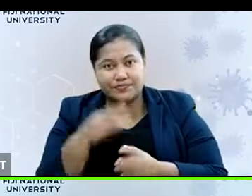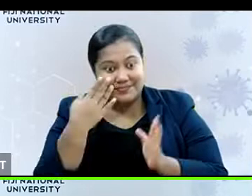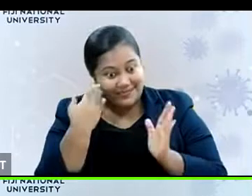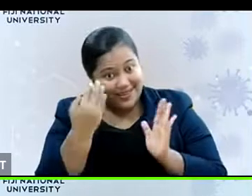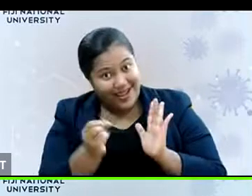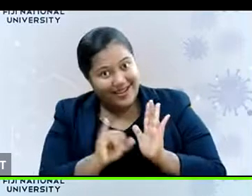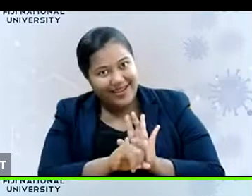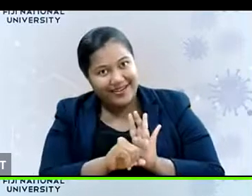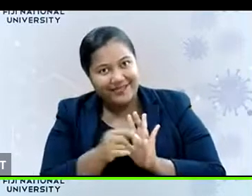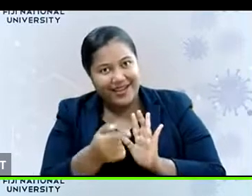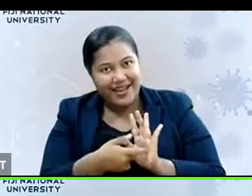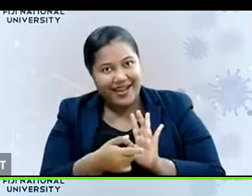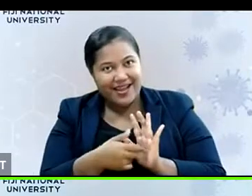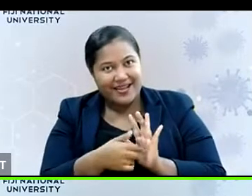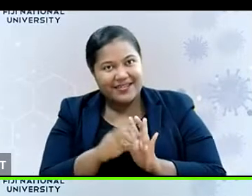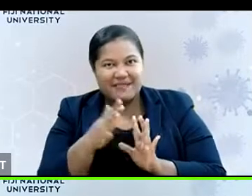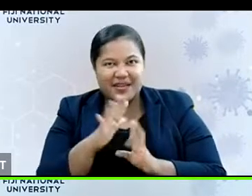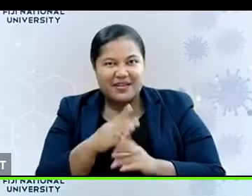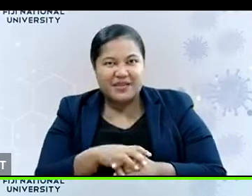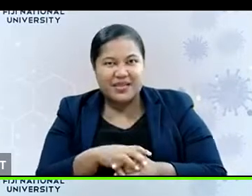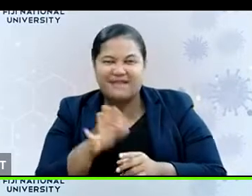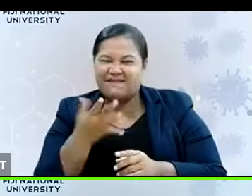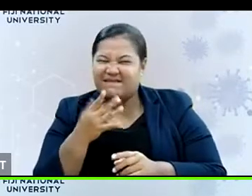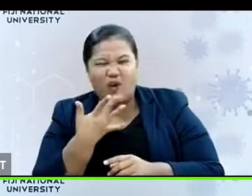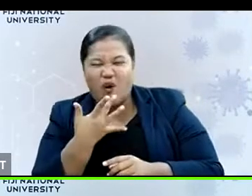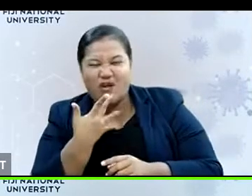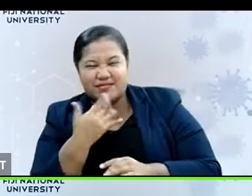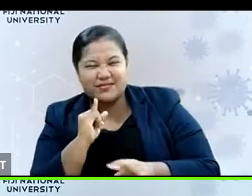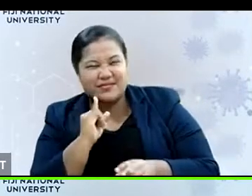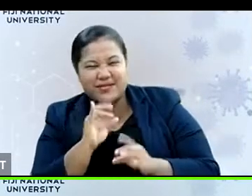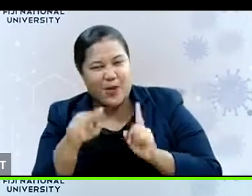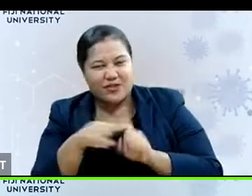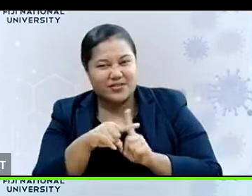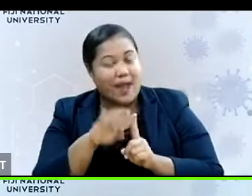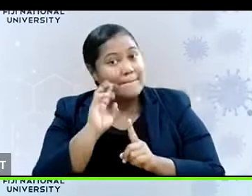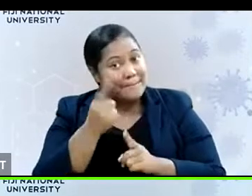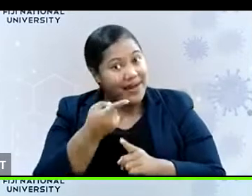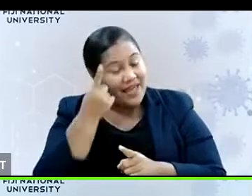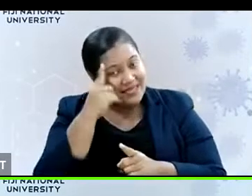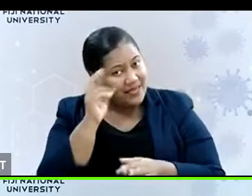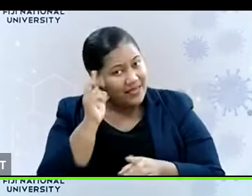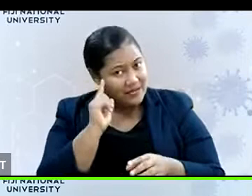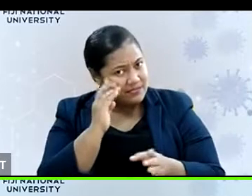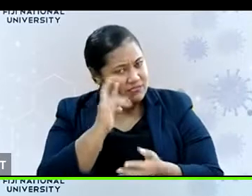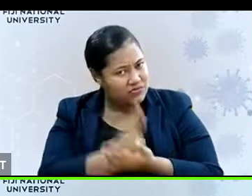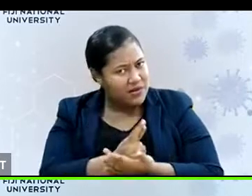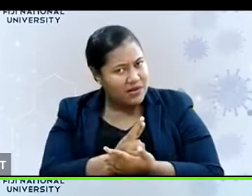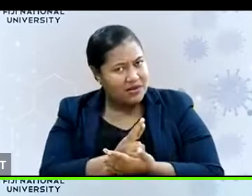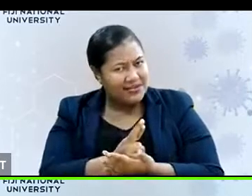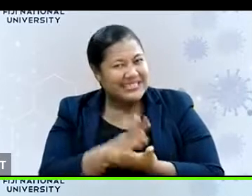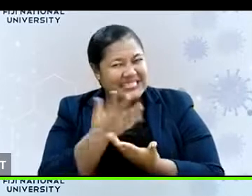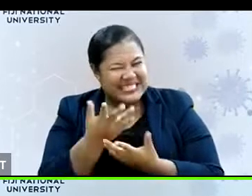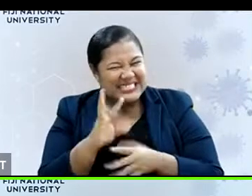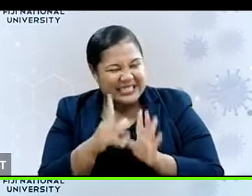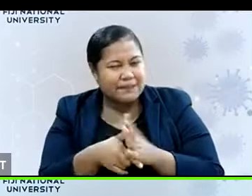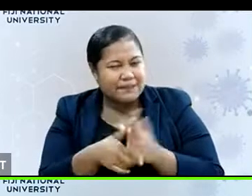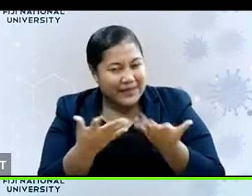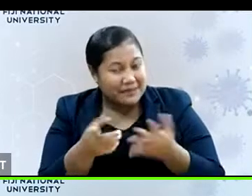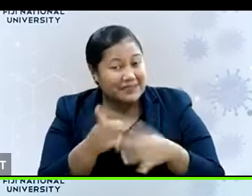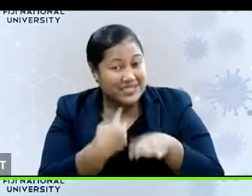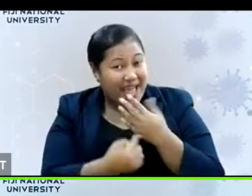might be false positives when we followed them up. So I think in reality, false positives are incredibly rare